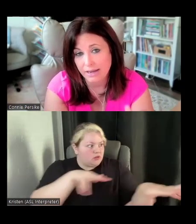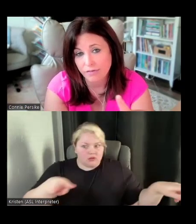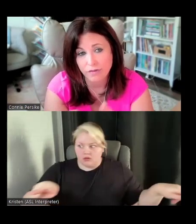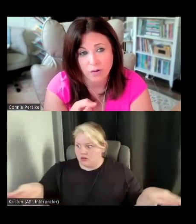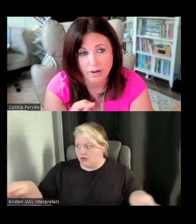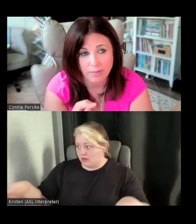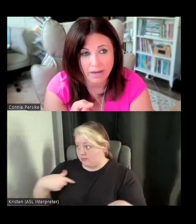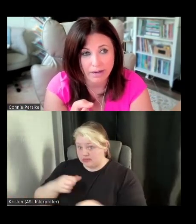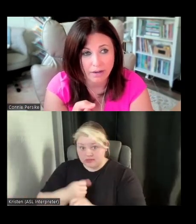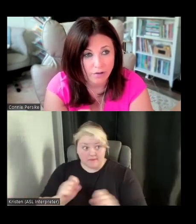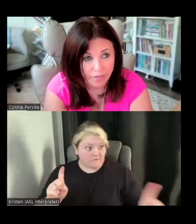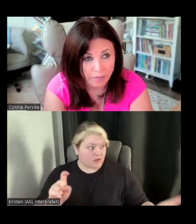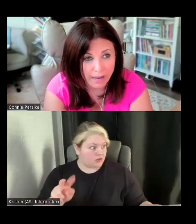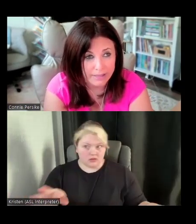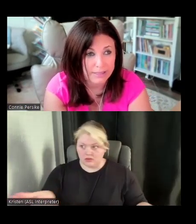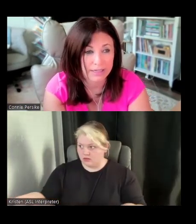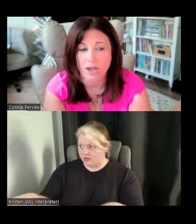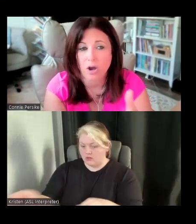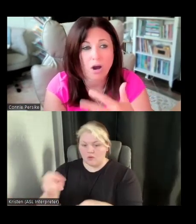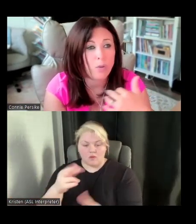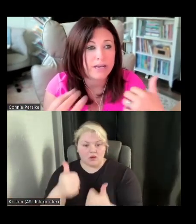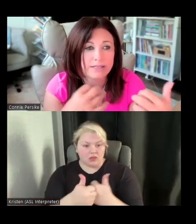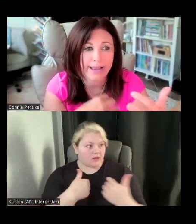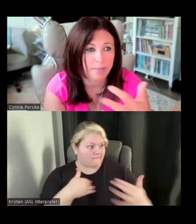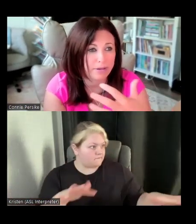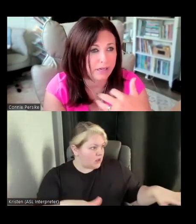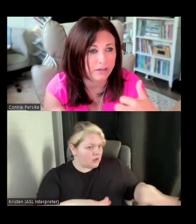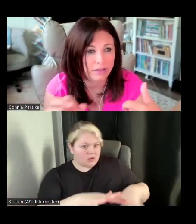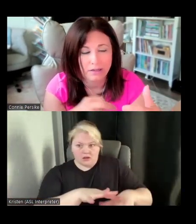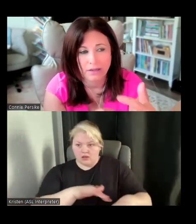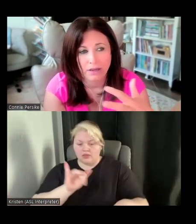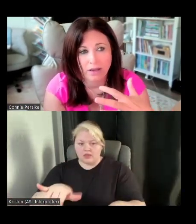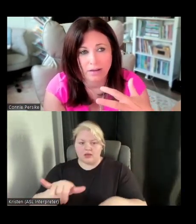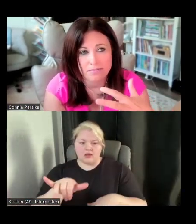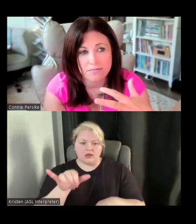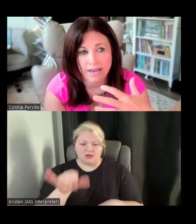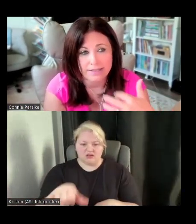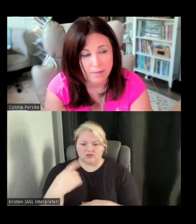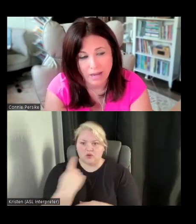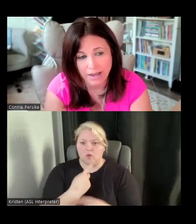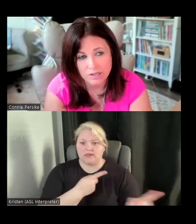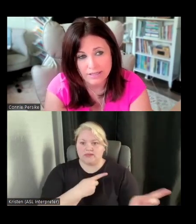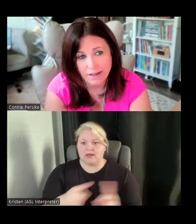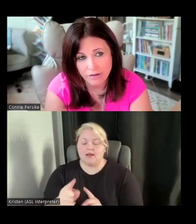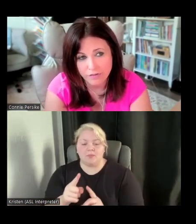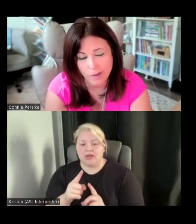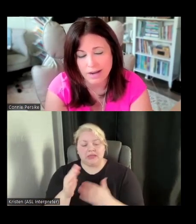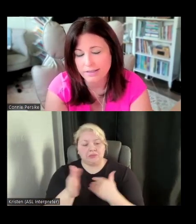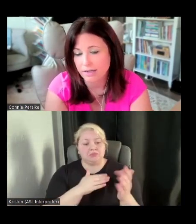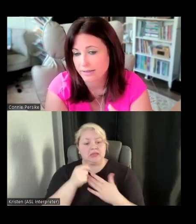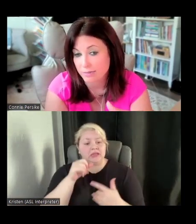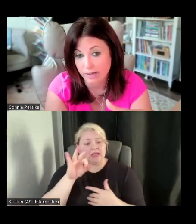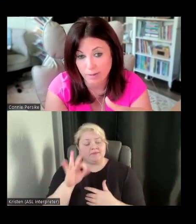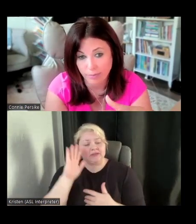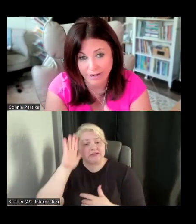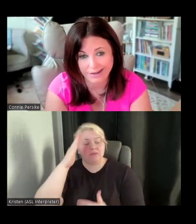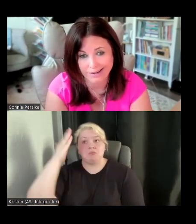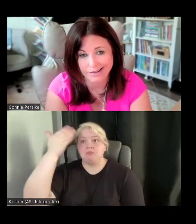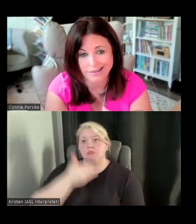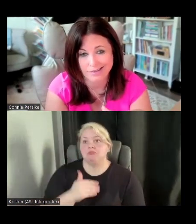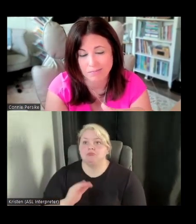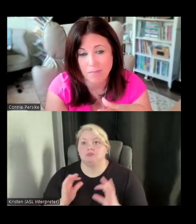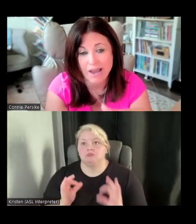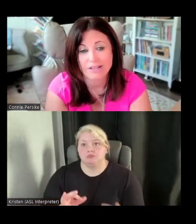I safe or am I under threat? It's always happening at a subconscious level for us. That's what our